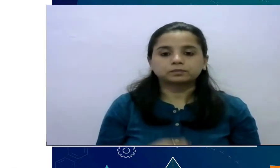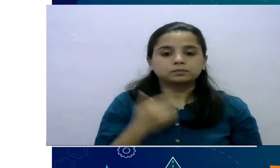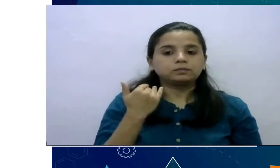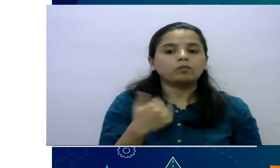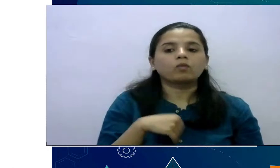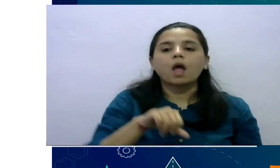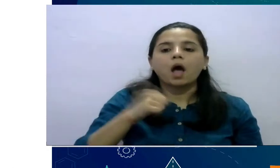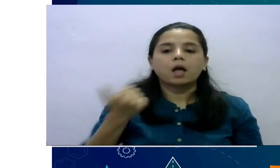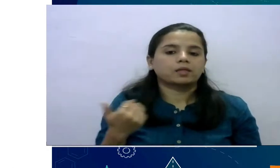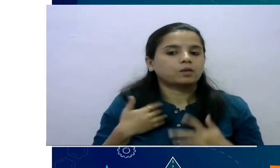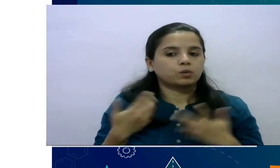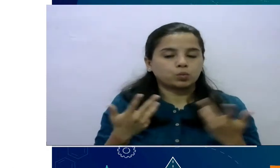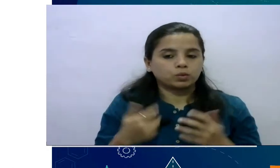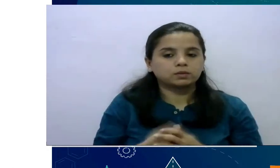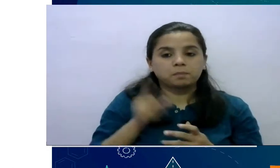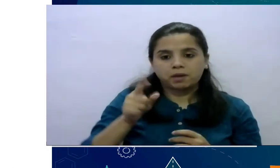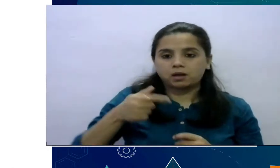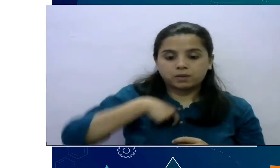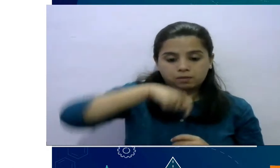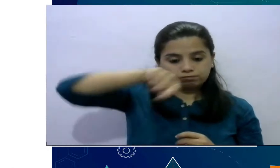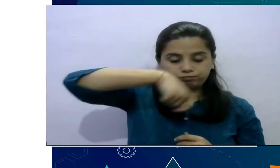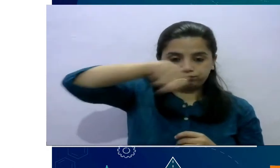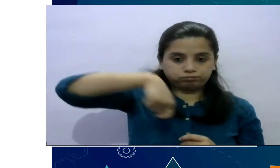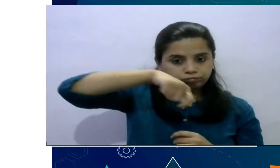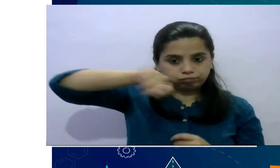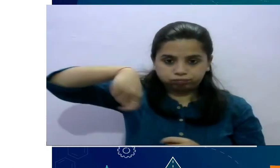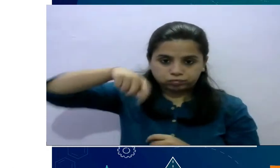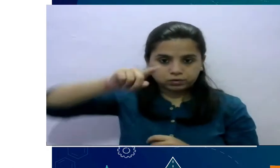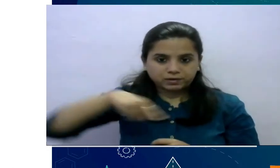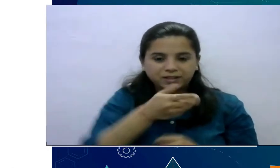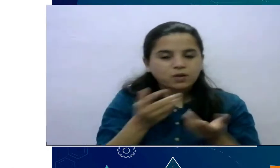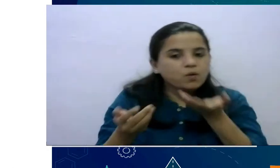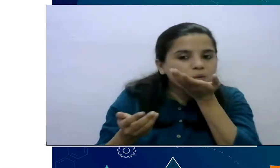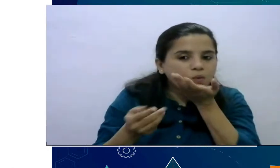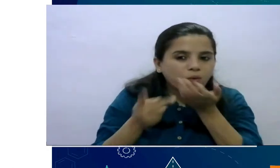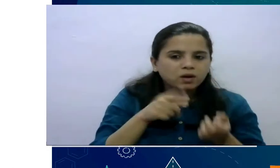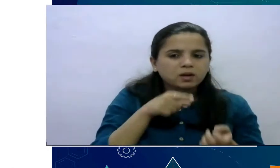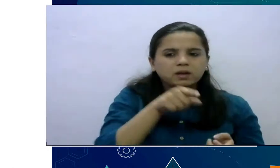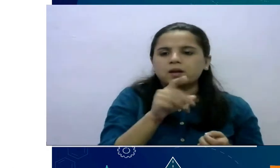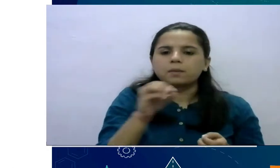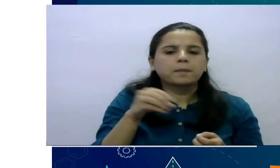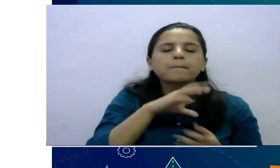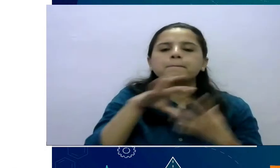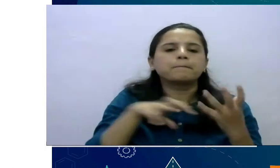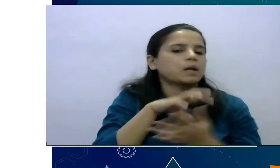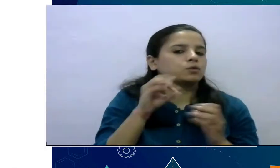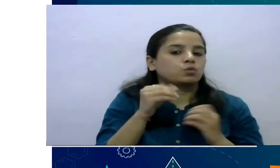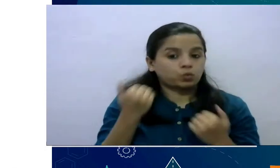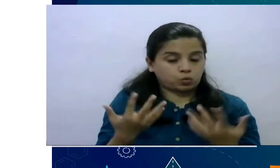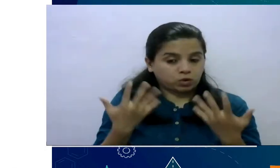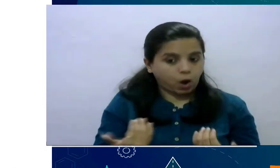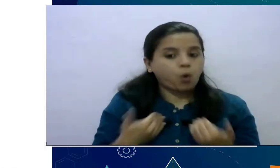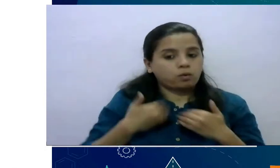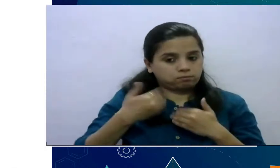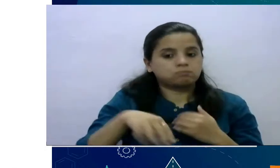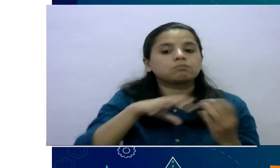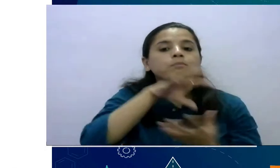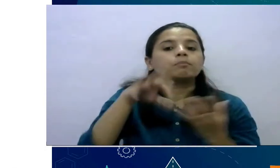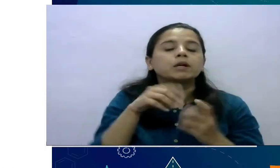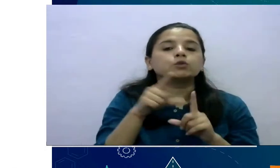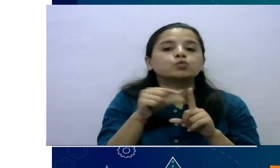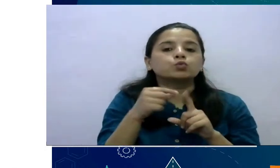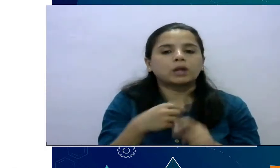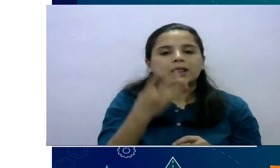have? I have to make a mixture. Now, these are what? This is water. This is not a mixture. To make a mixture, I have got 3